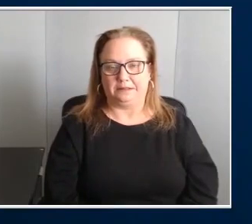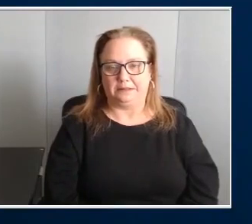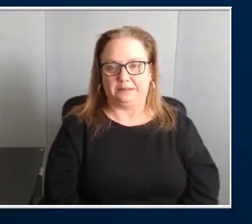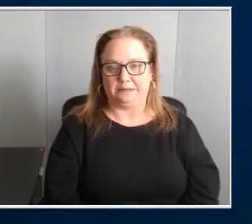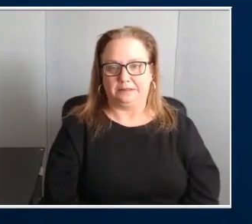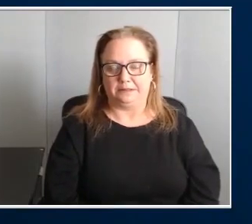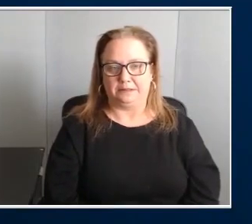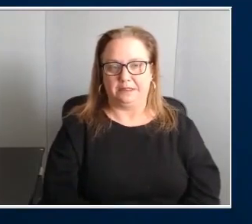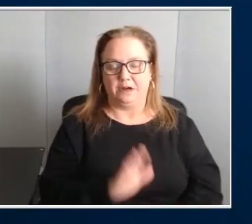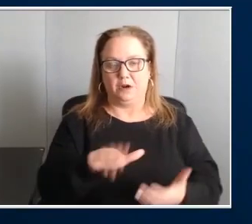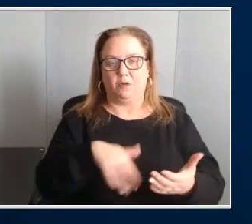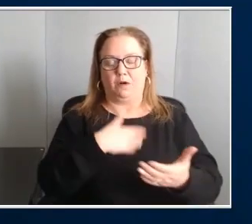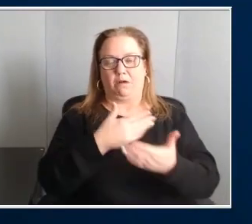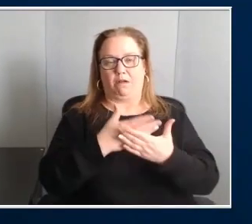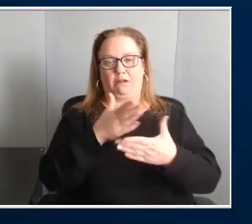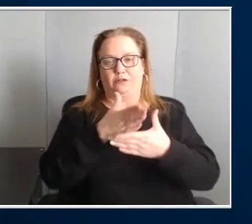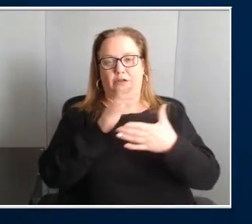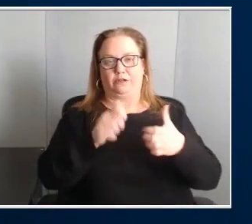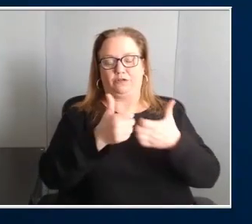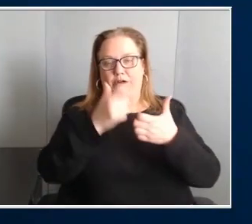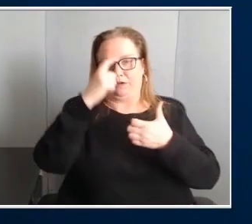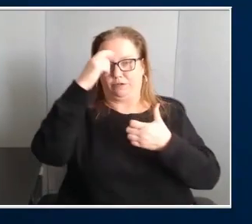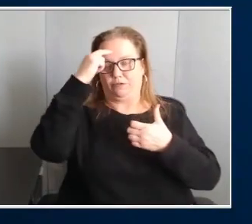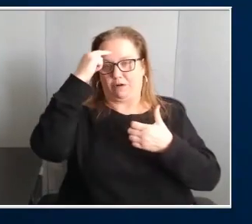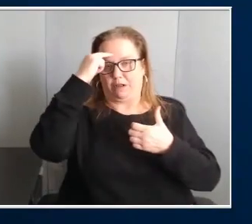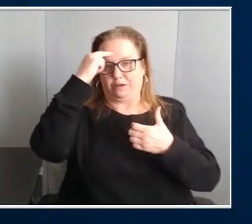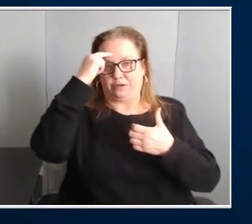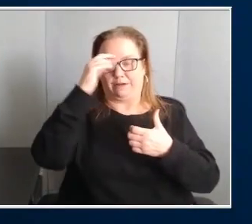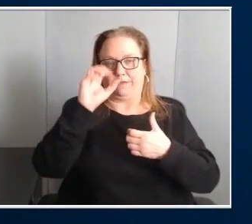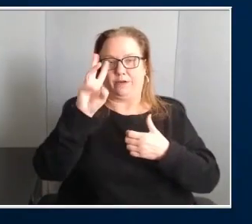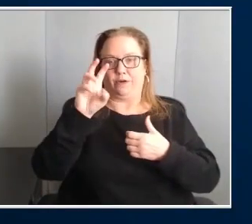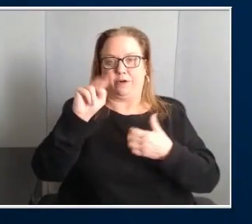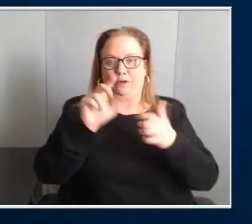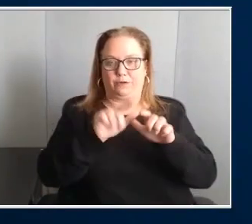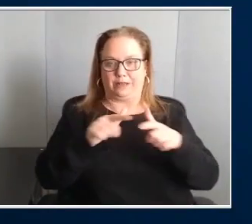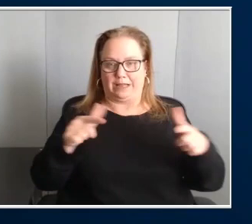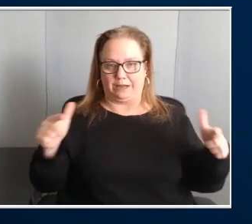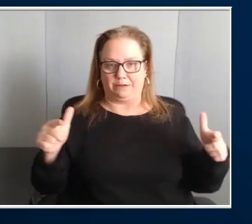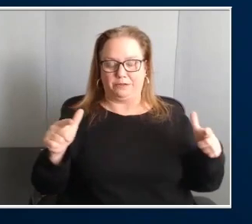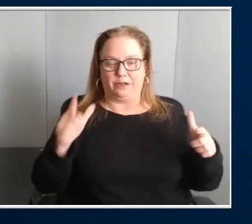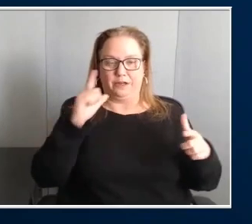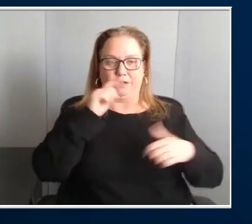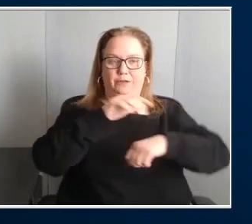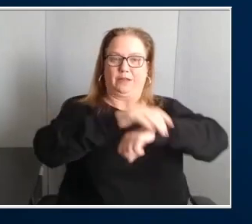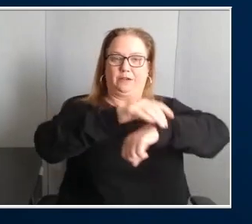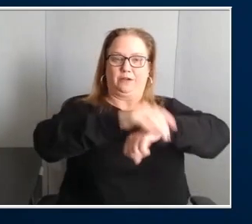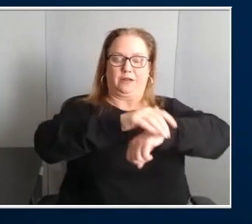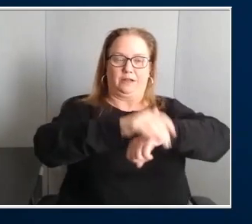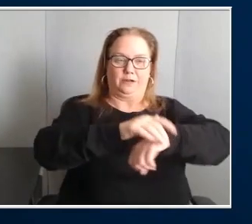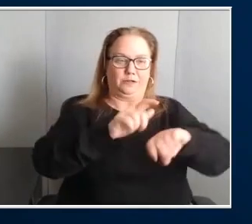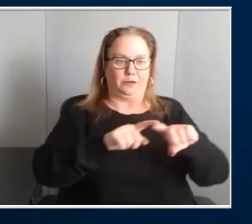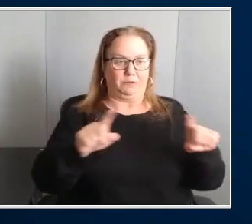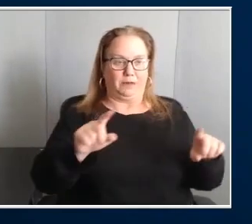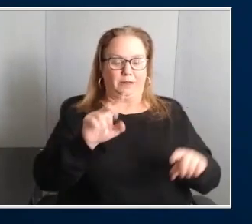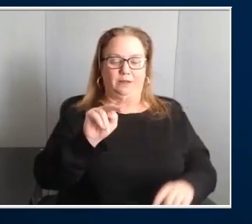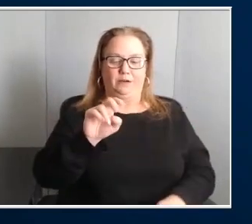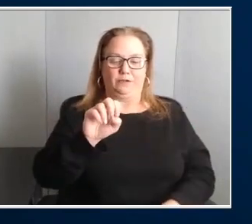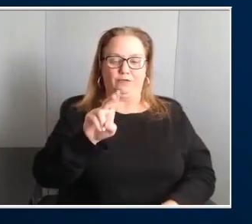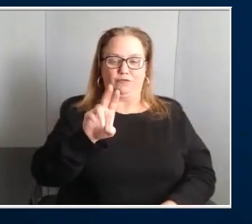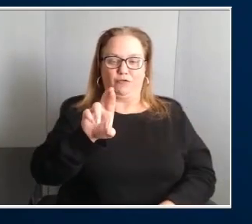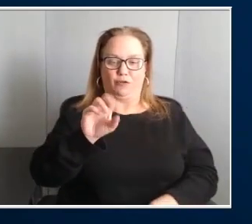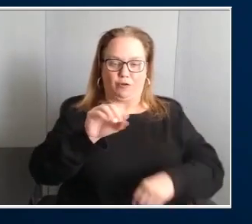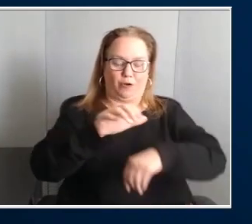all of us share this challenge that neurologists have their own language. You think they're in English, but really they're in